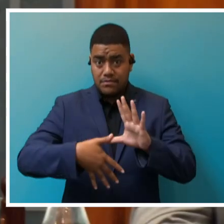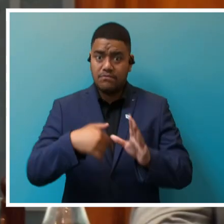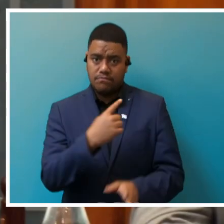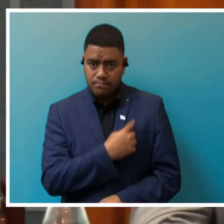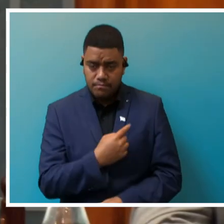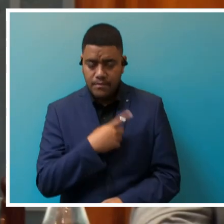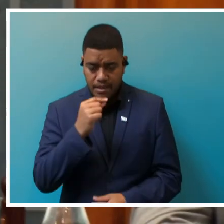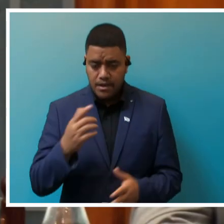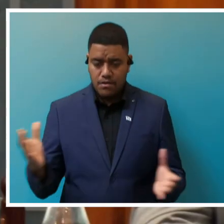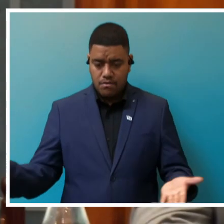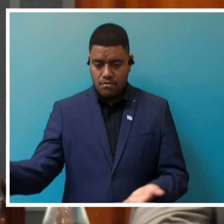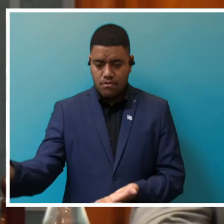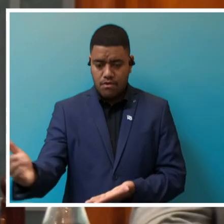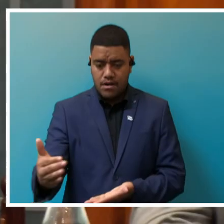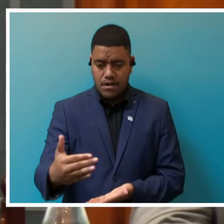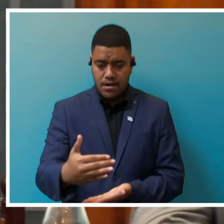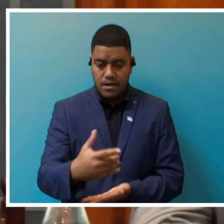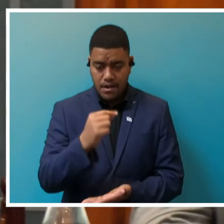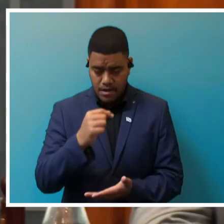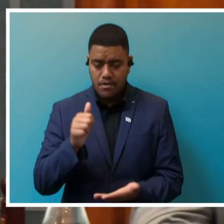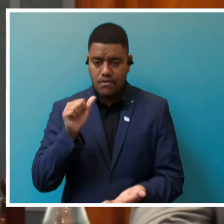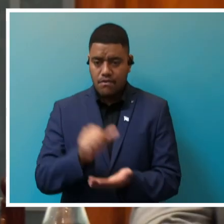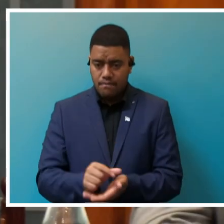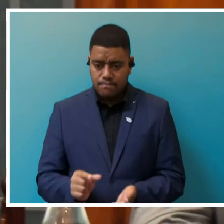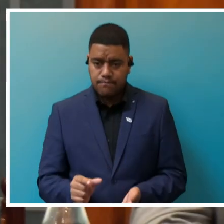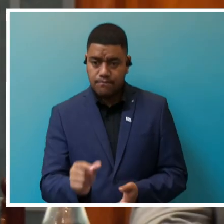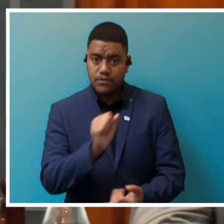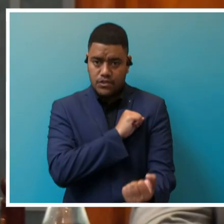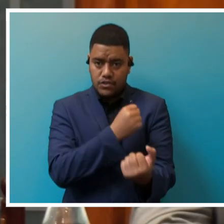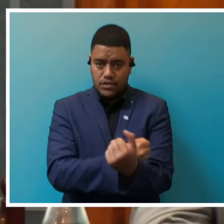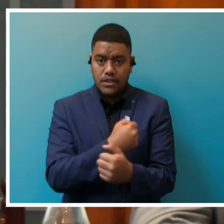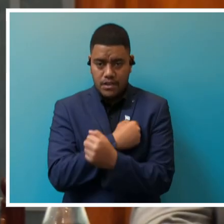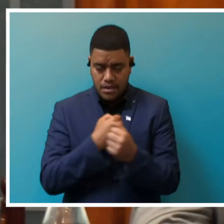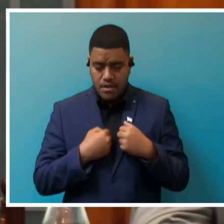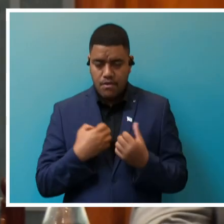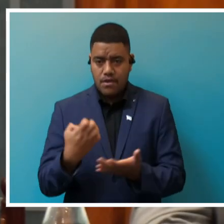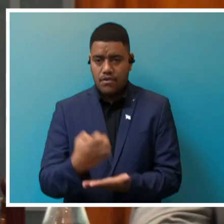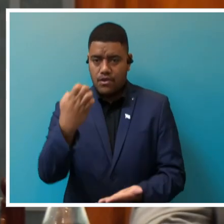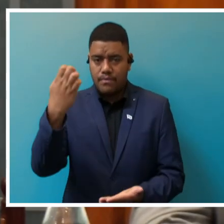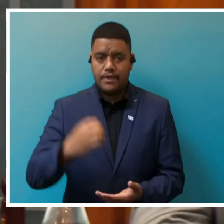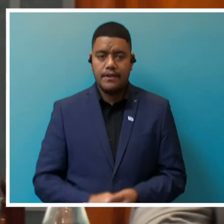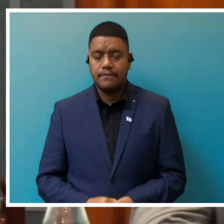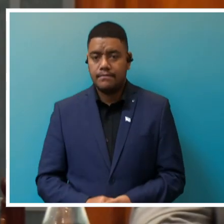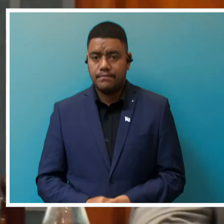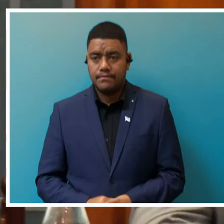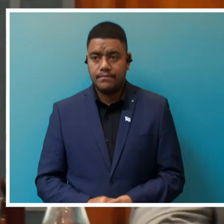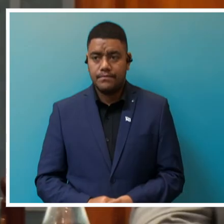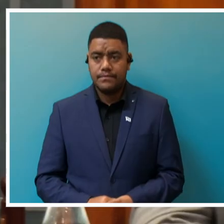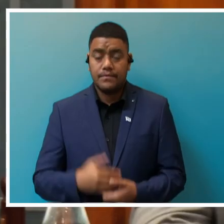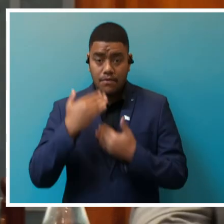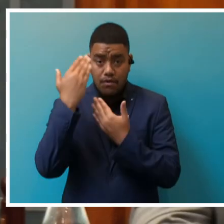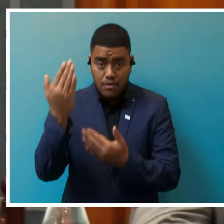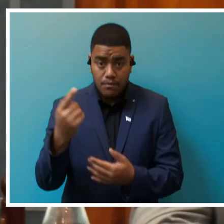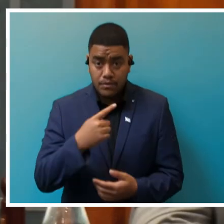can collectively enhance livelihood and strengthen our rural economy. Honourable Speaker, sir, in